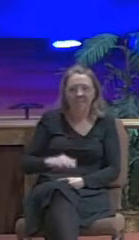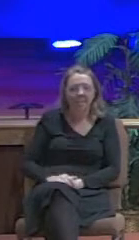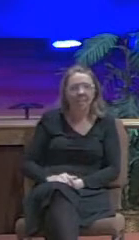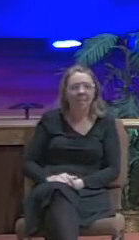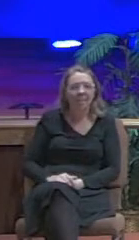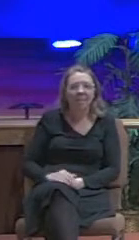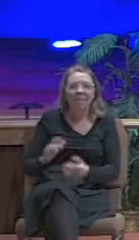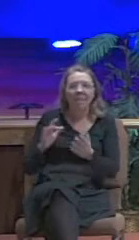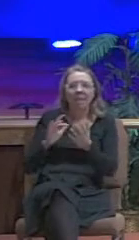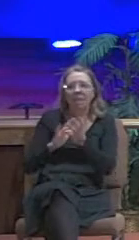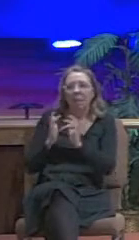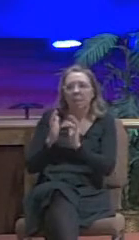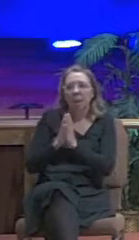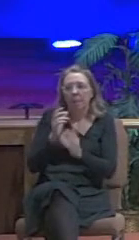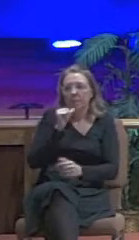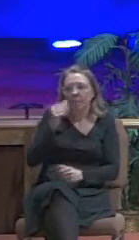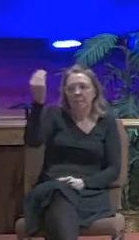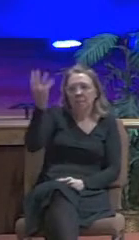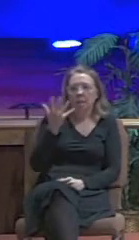bed of roses.